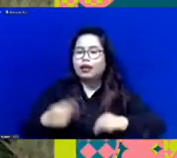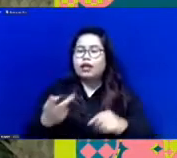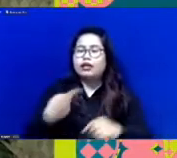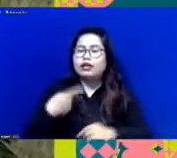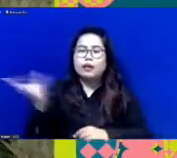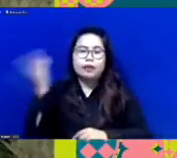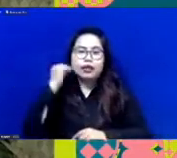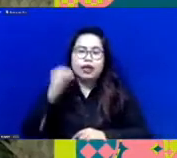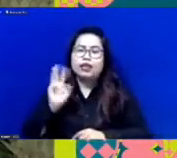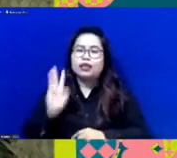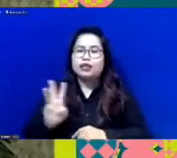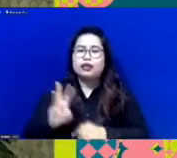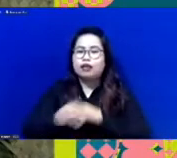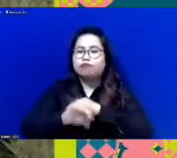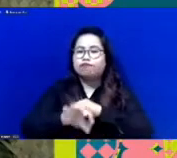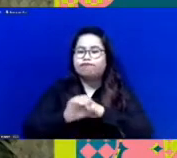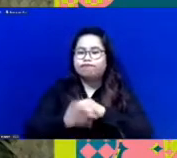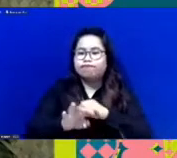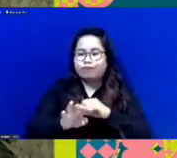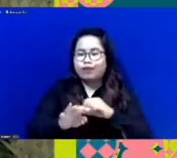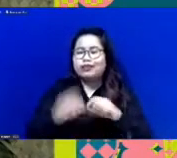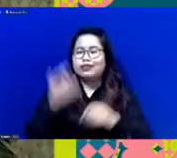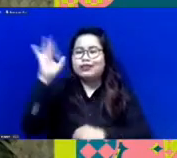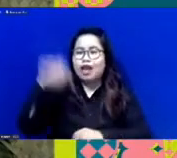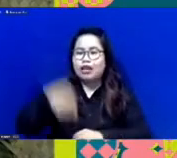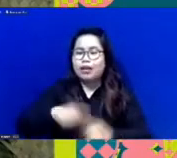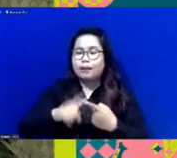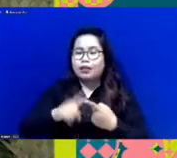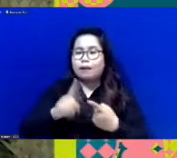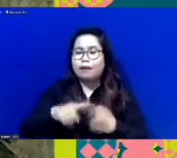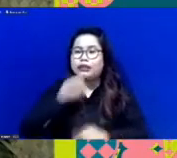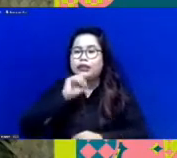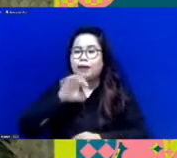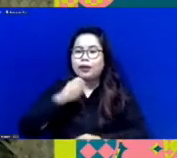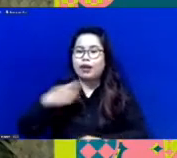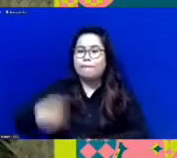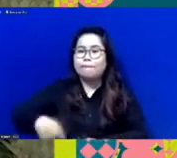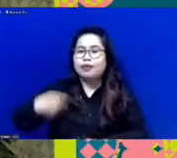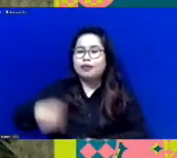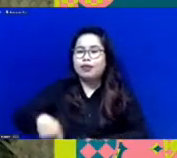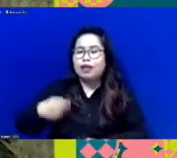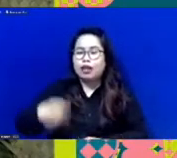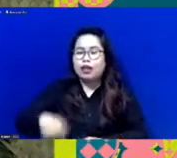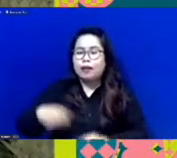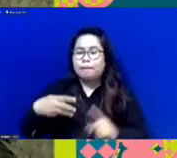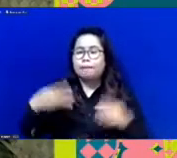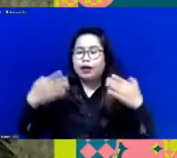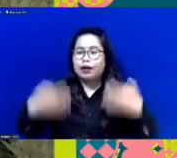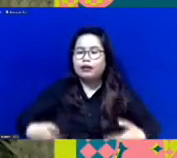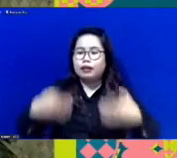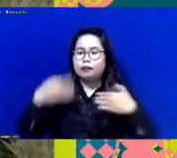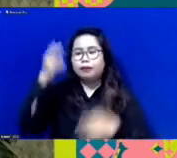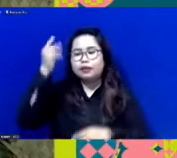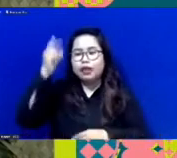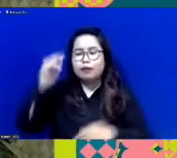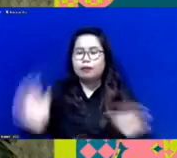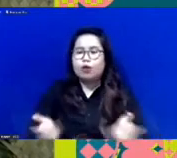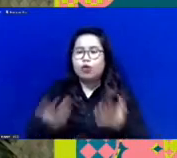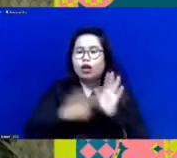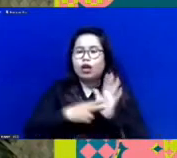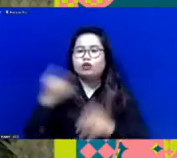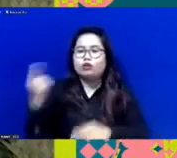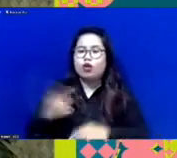the Minister for National Development Planning, Bappenas, Indonesia. So let's welcome to the screen